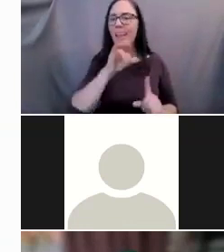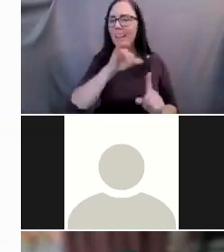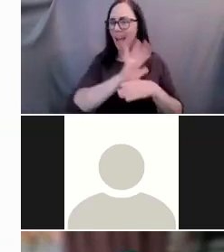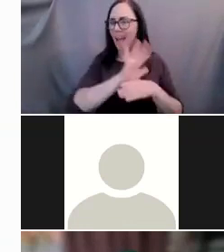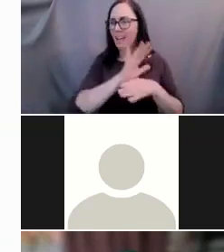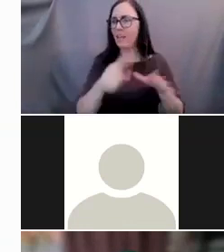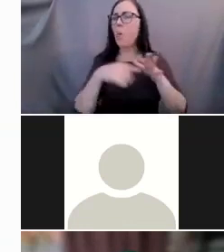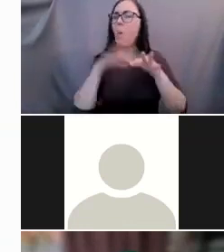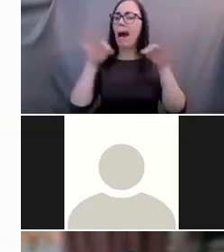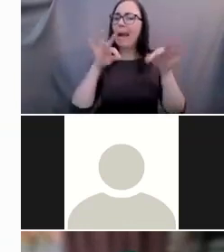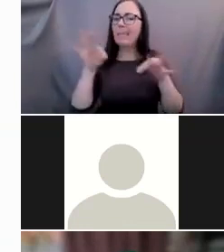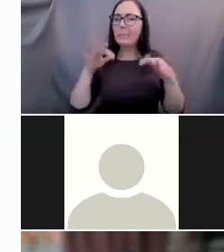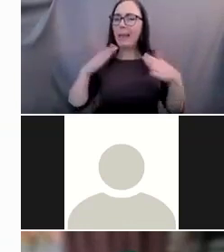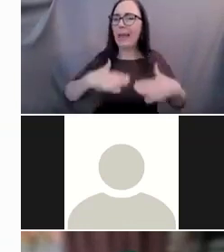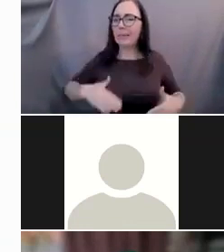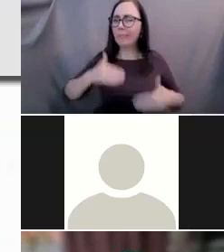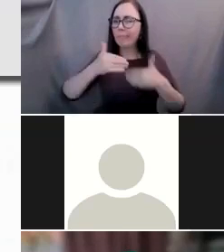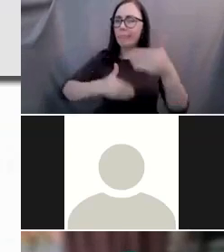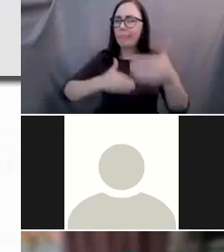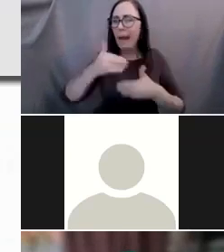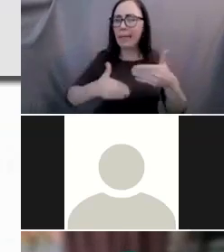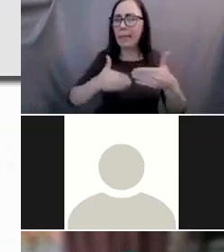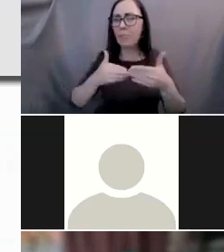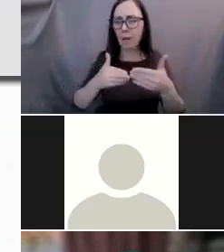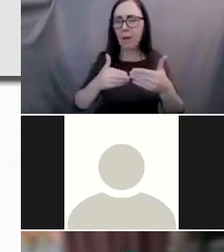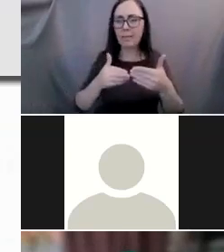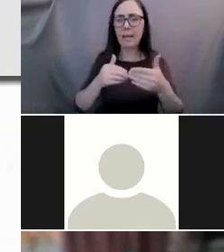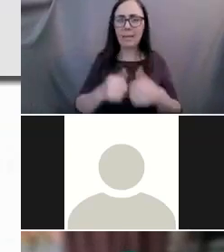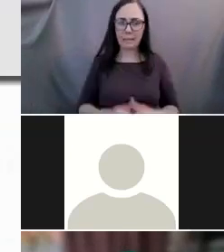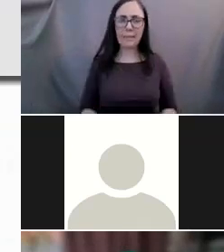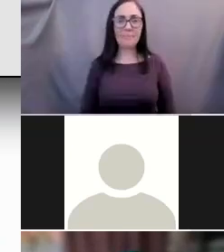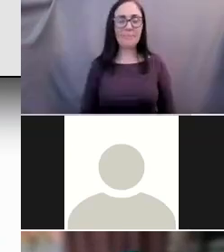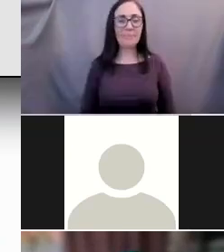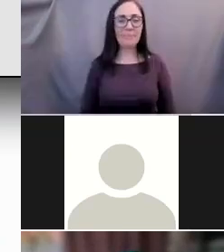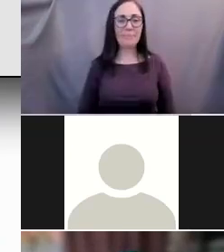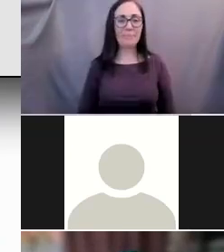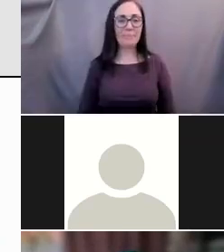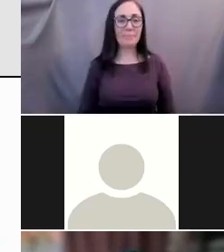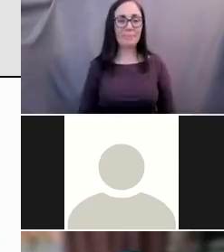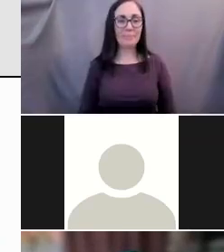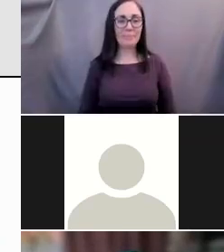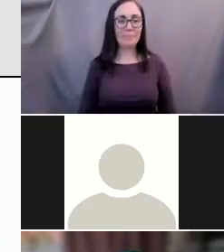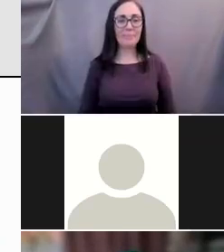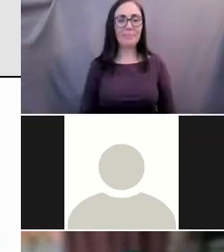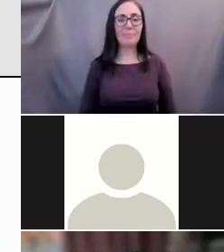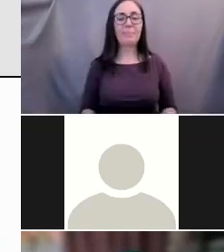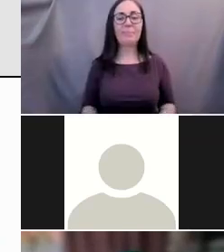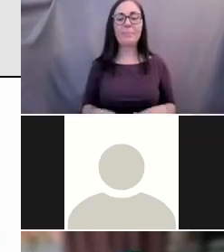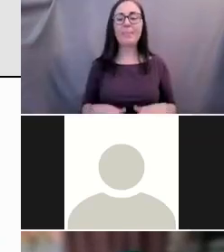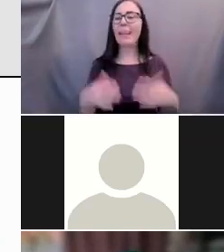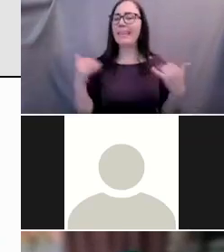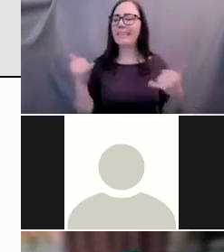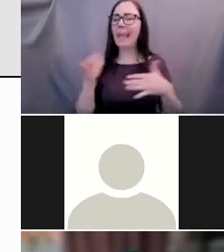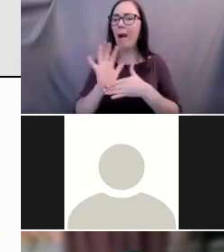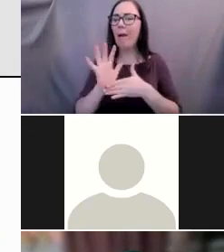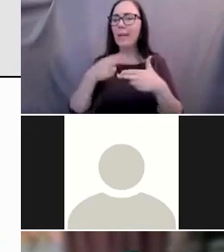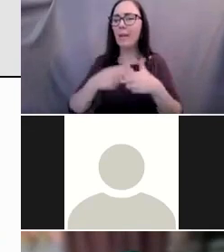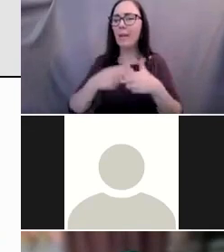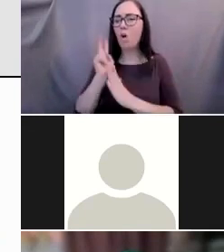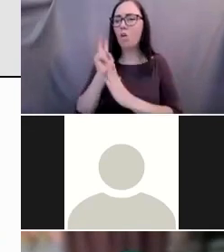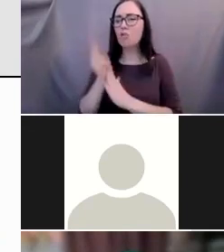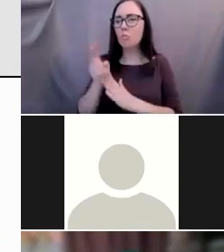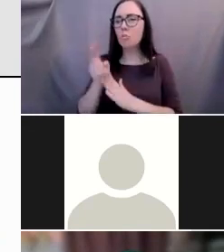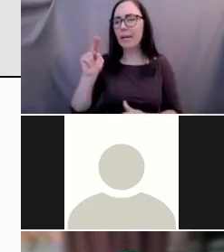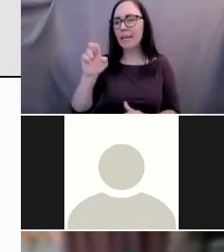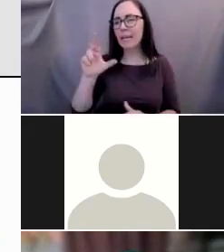is. Welcome to 2-Minute Neuroscience, where I